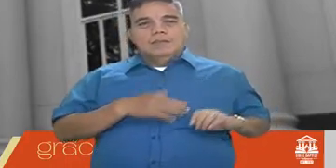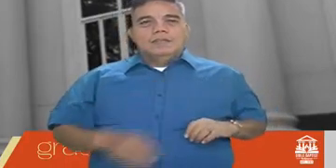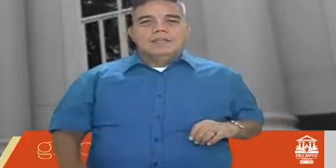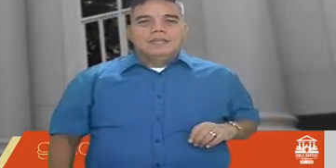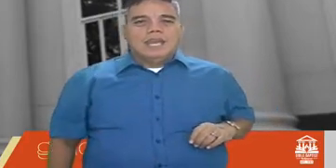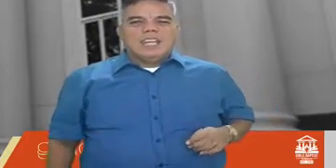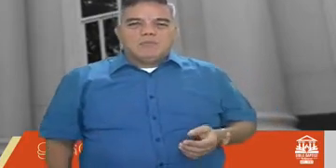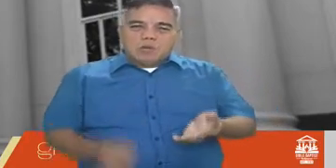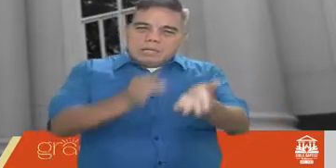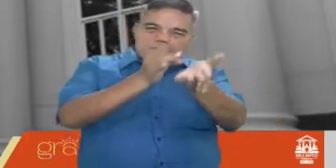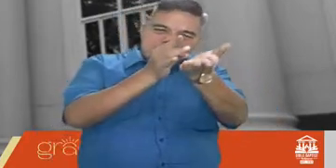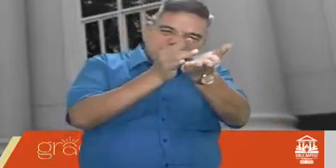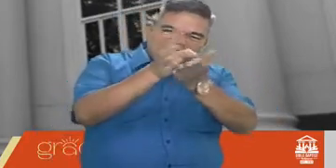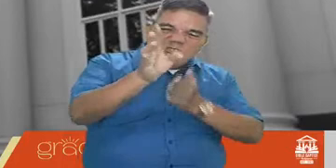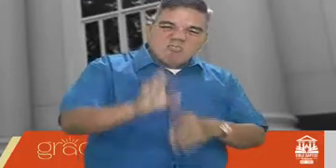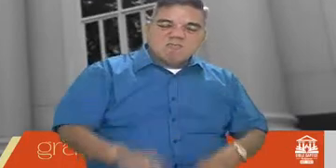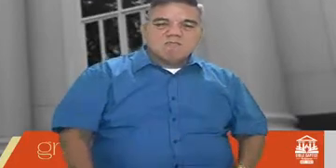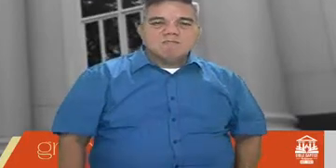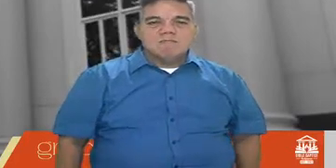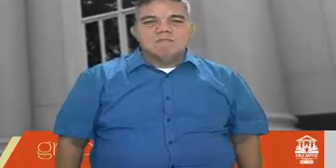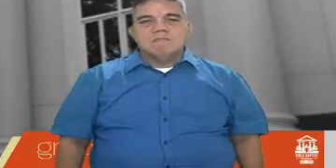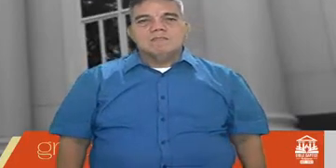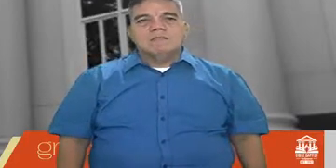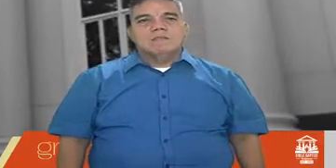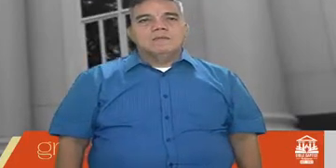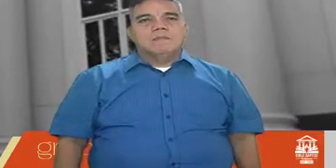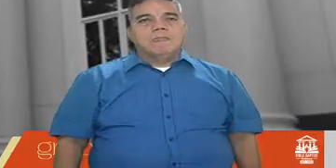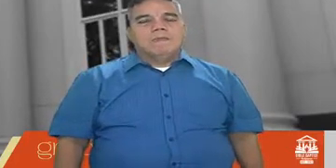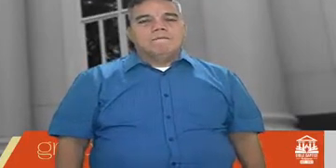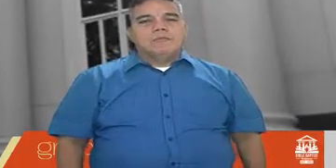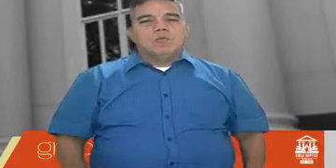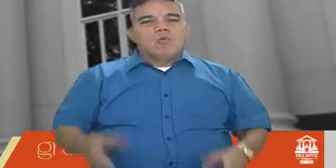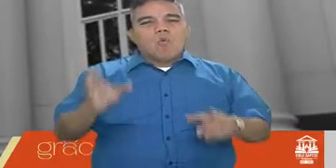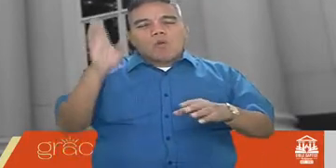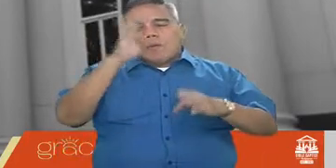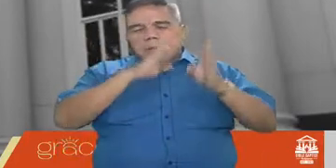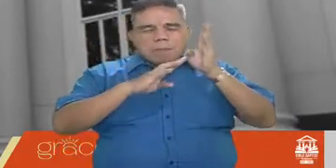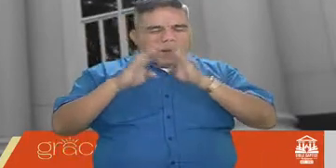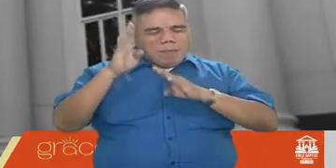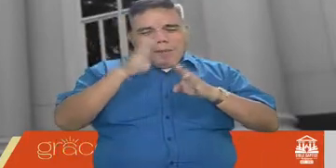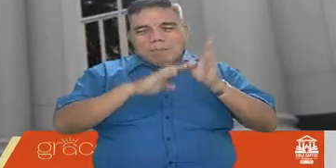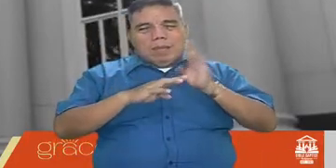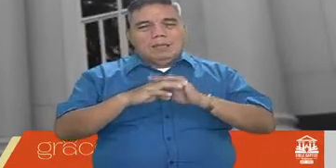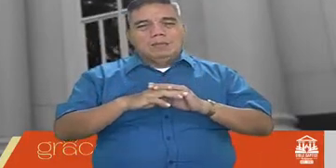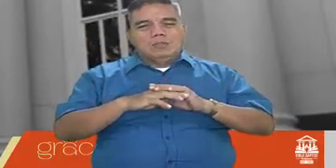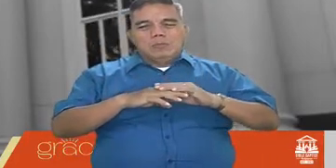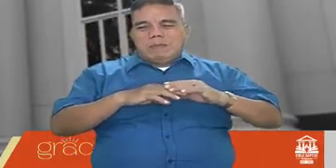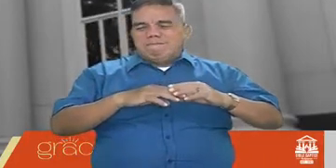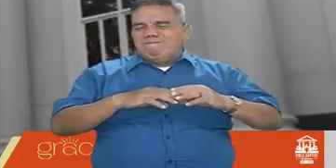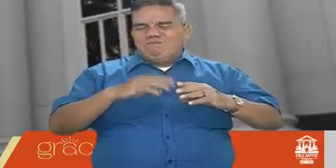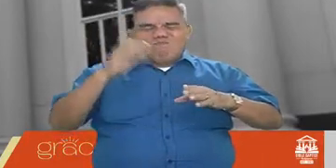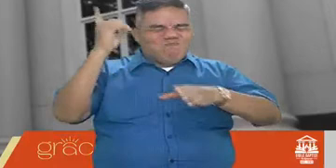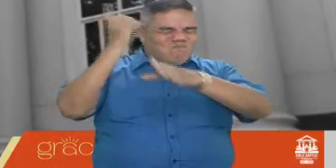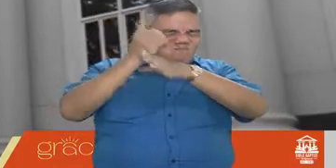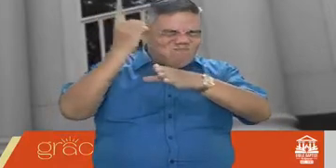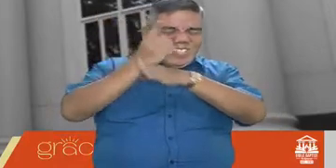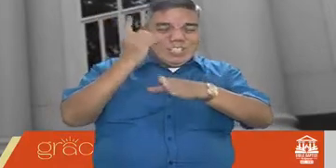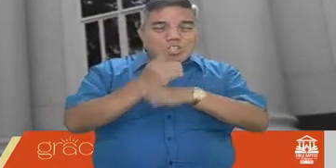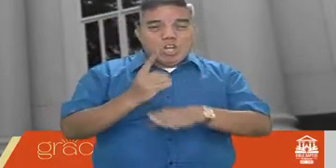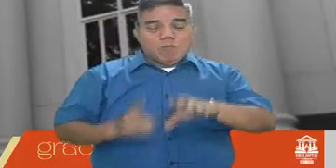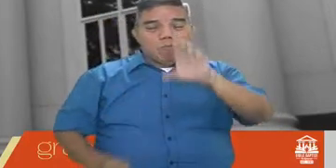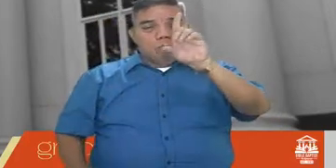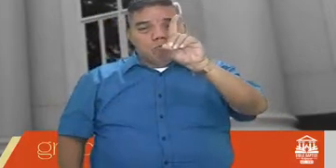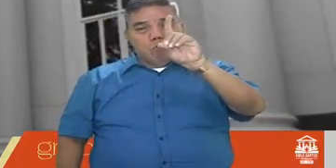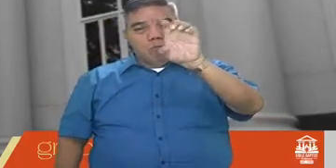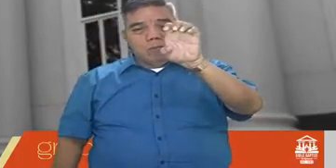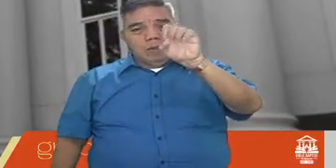ma'am ha kanang pait ba bitter ha pait kayo gid akong gibati